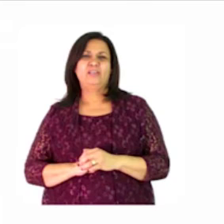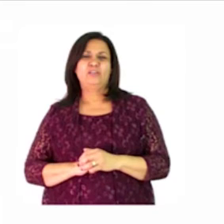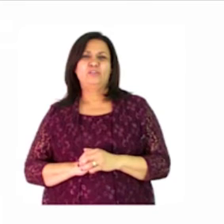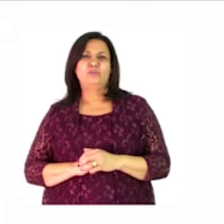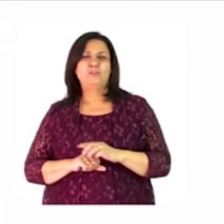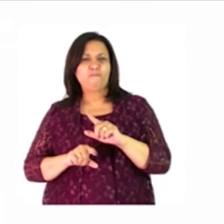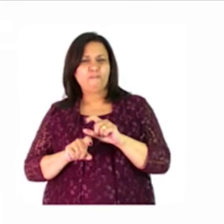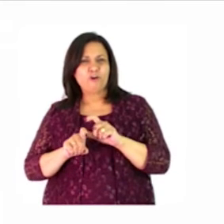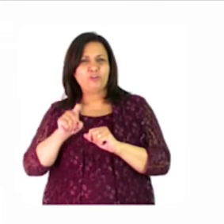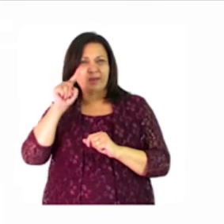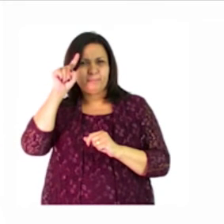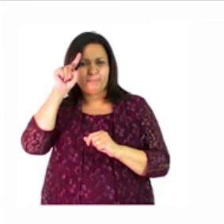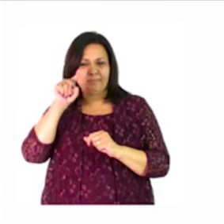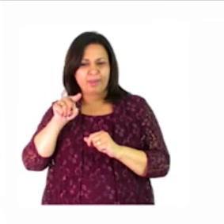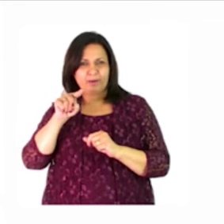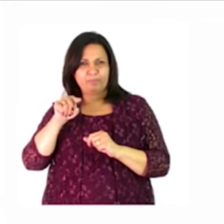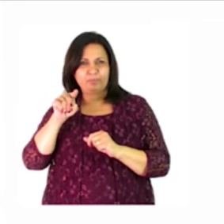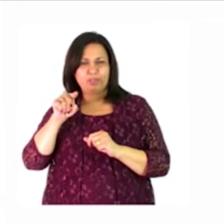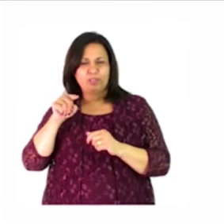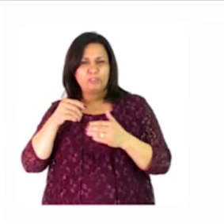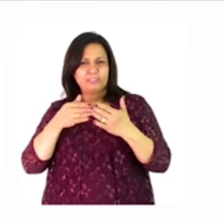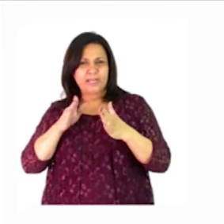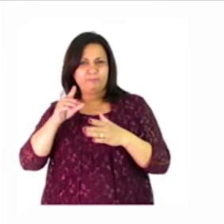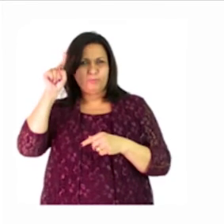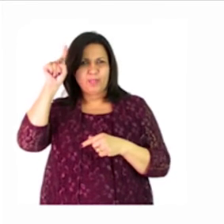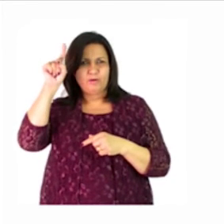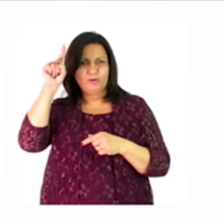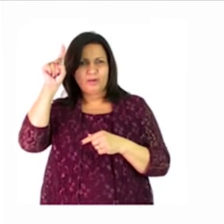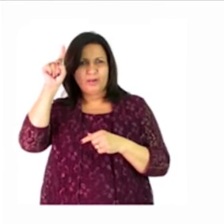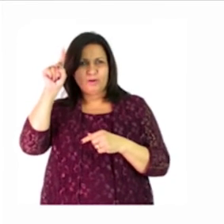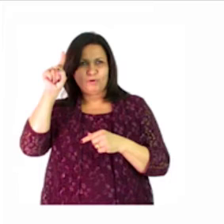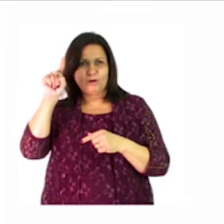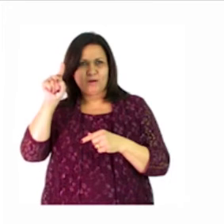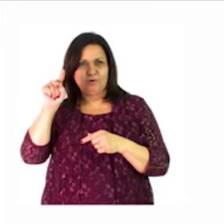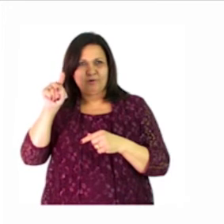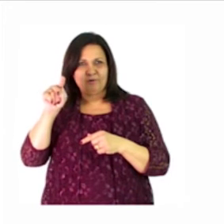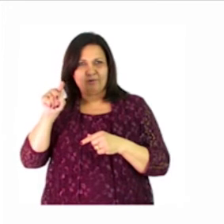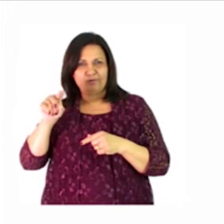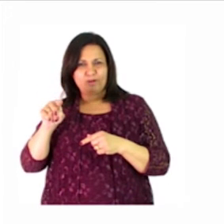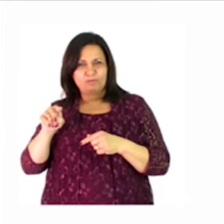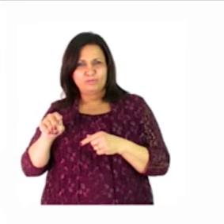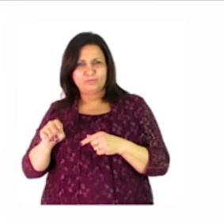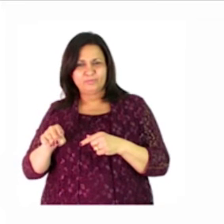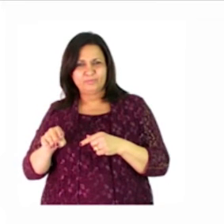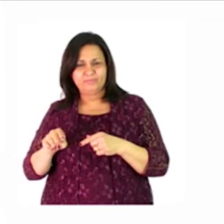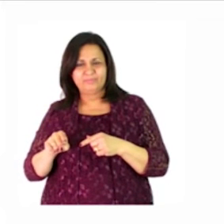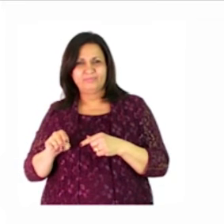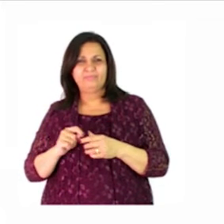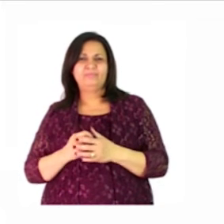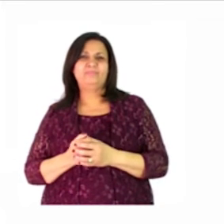arrows. We will start from the top, going down, connecting the dots. So let's do